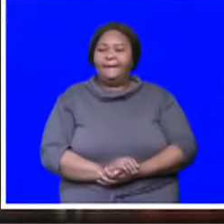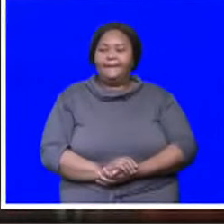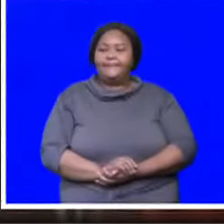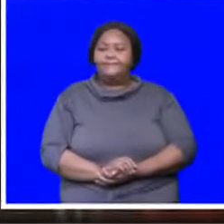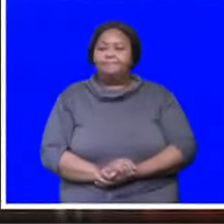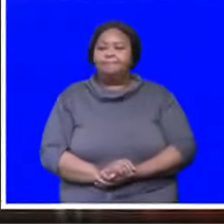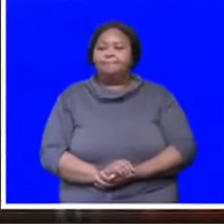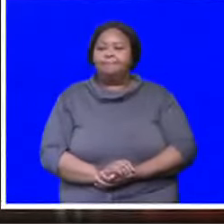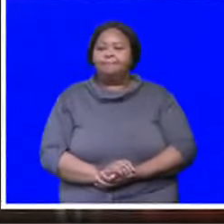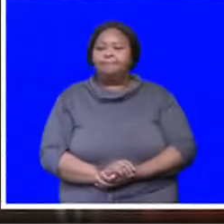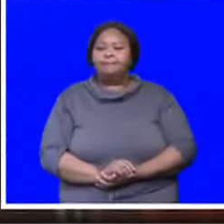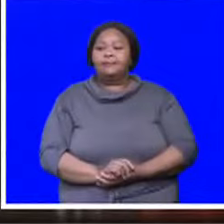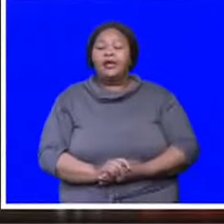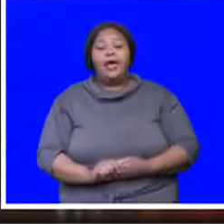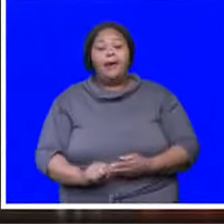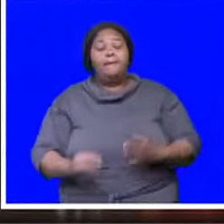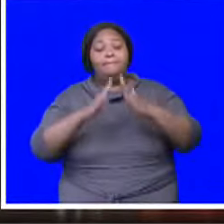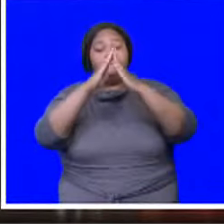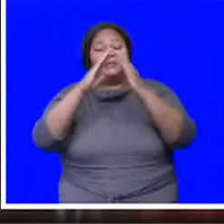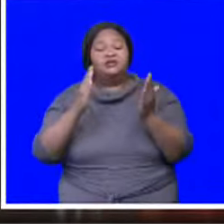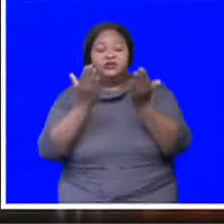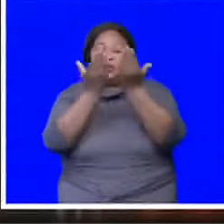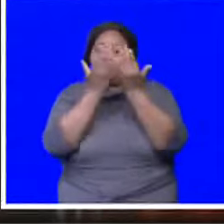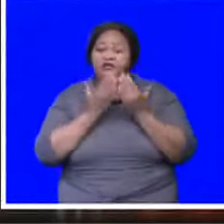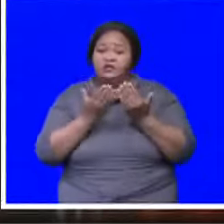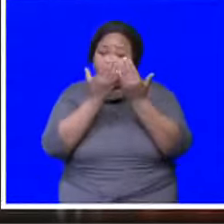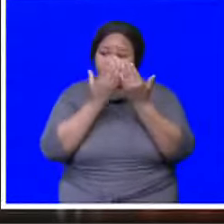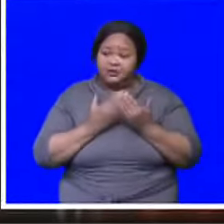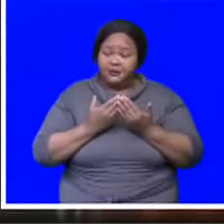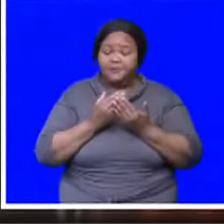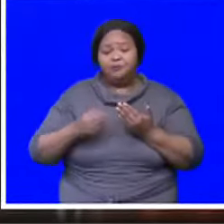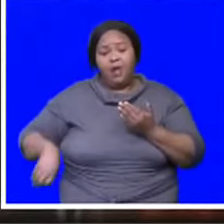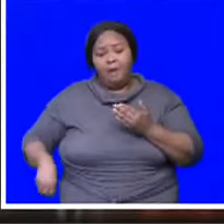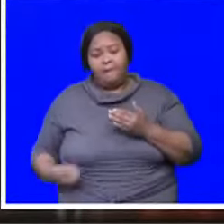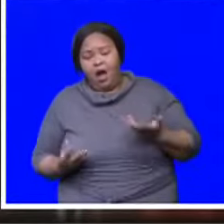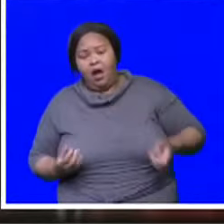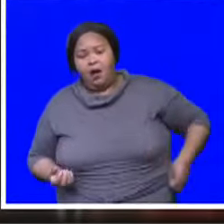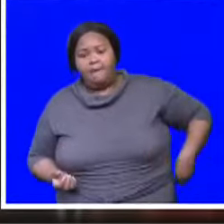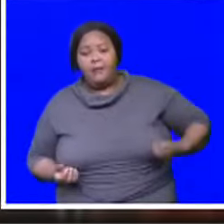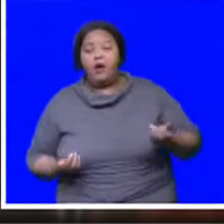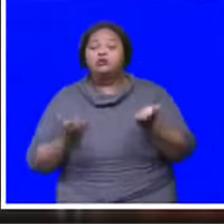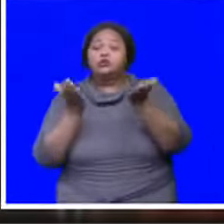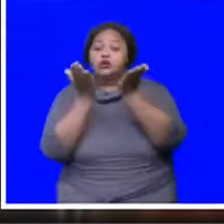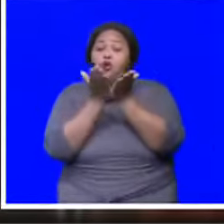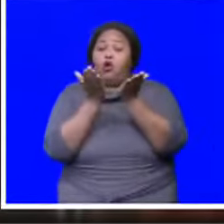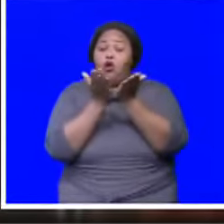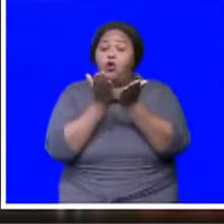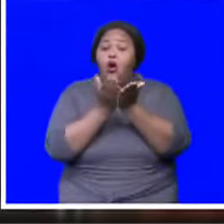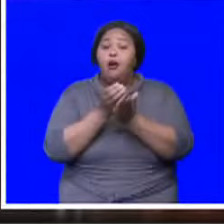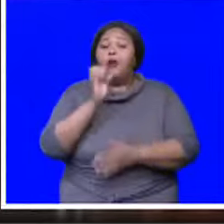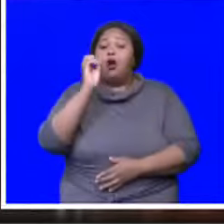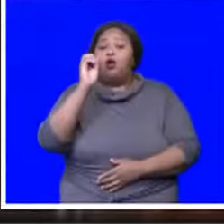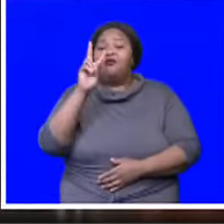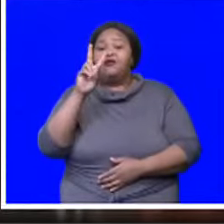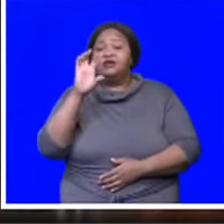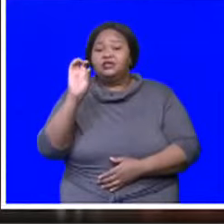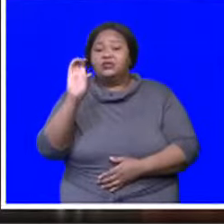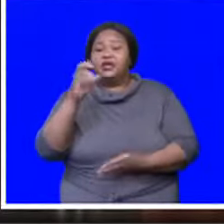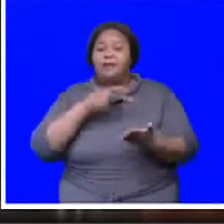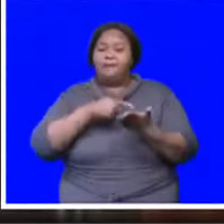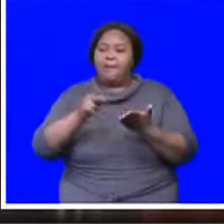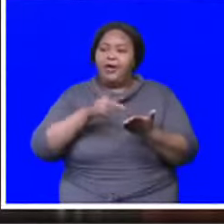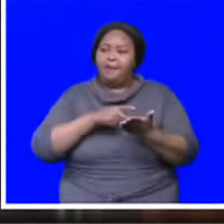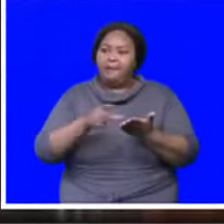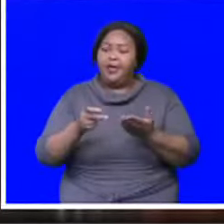Minister of Education ayivete ukuthi tikolo lesitibhadelwe obviously tikolo